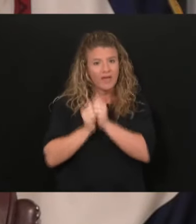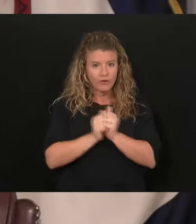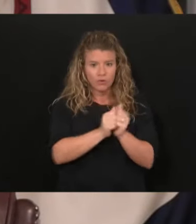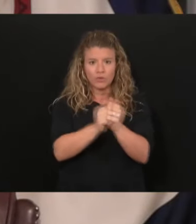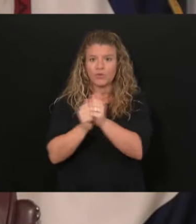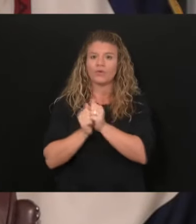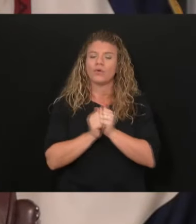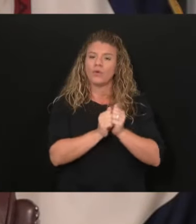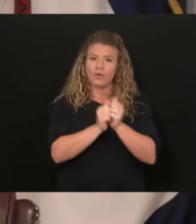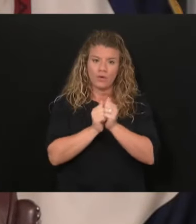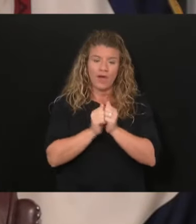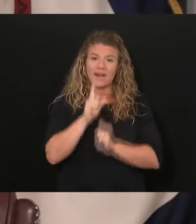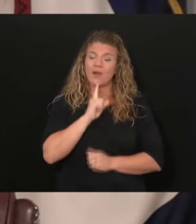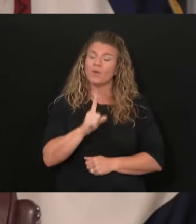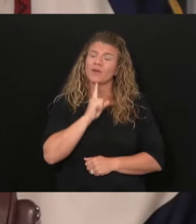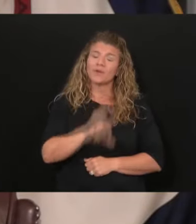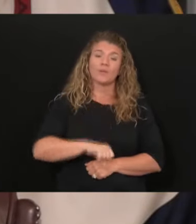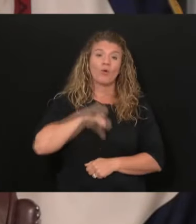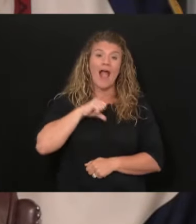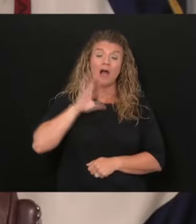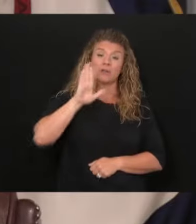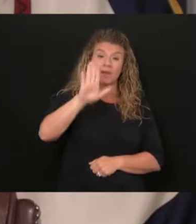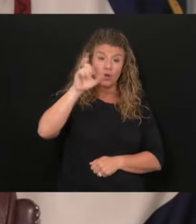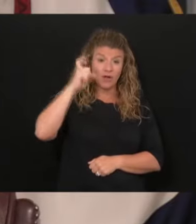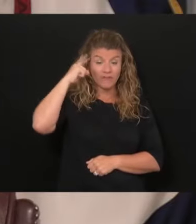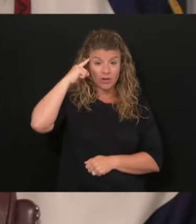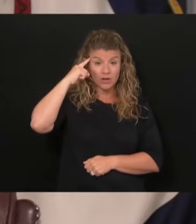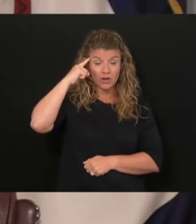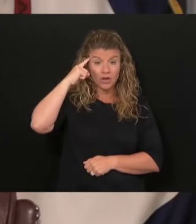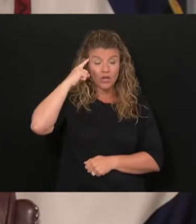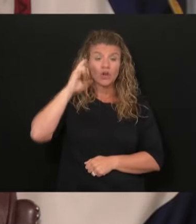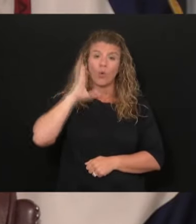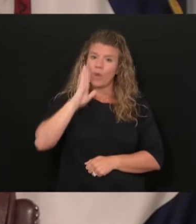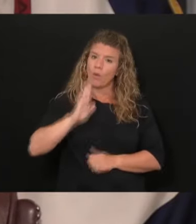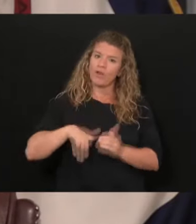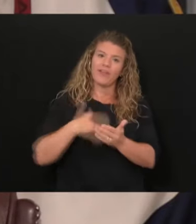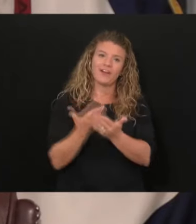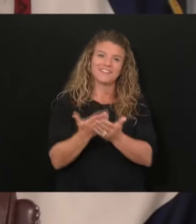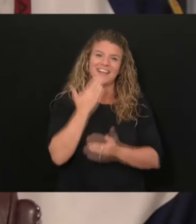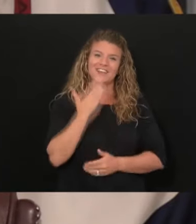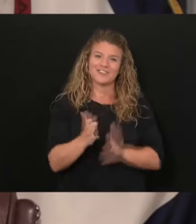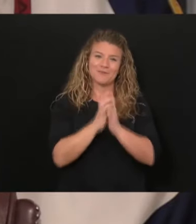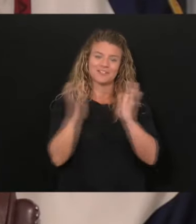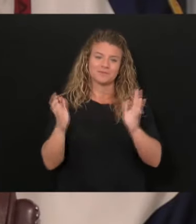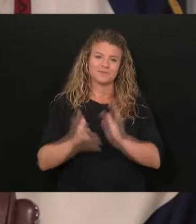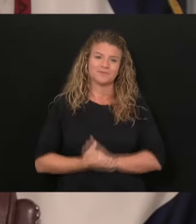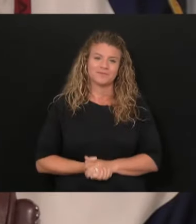I'm really, really proud to be your governor, and we're going to get there. Thank you so much.